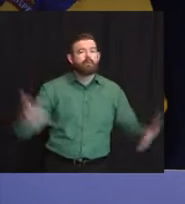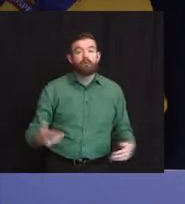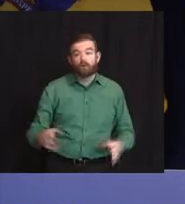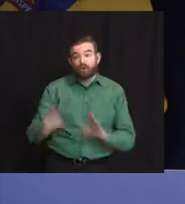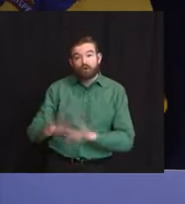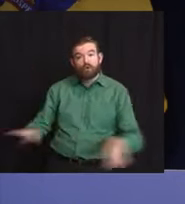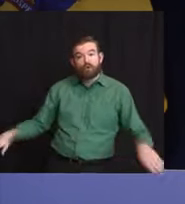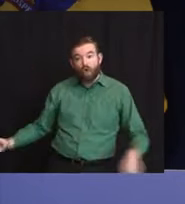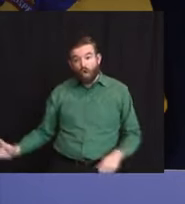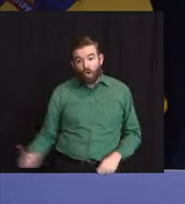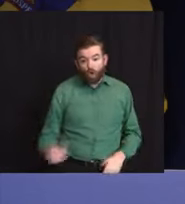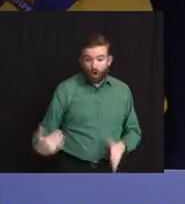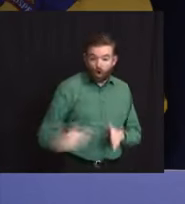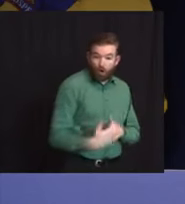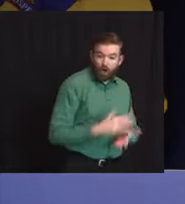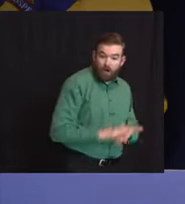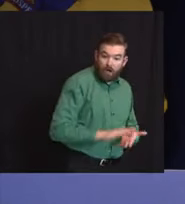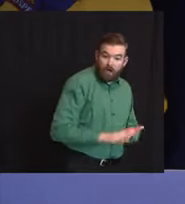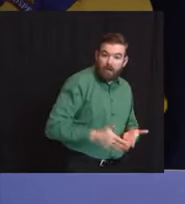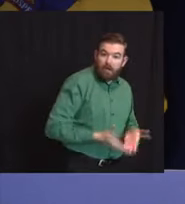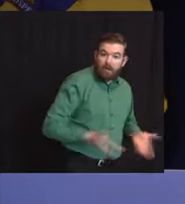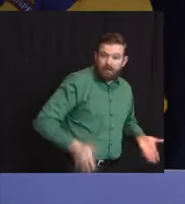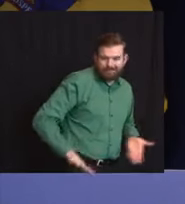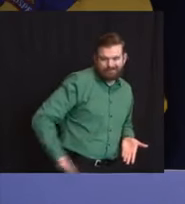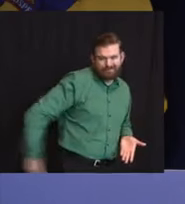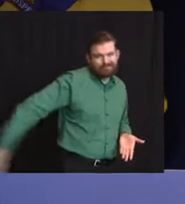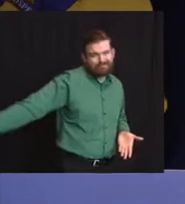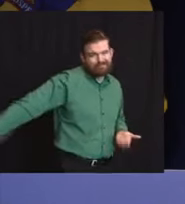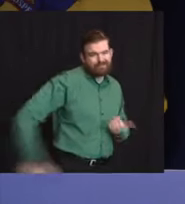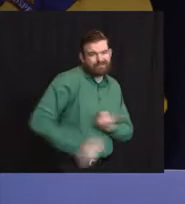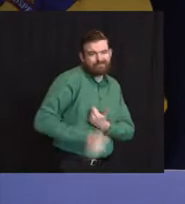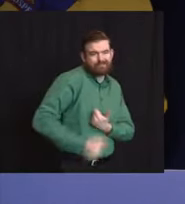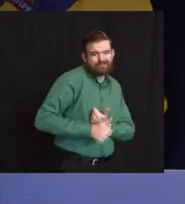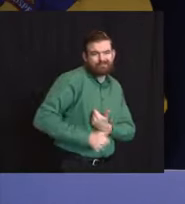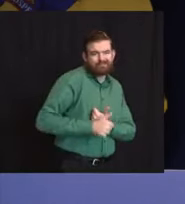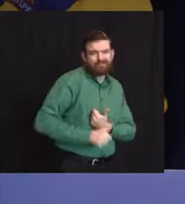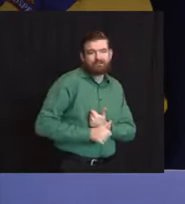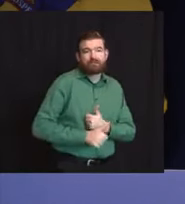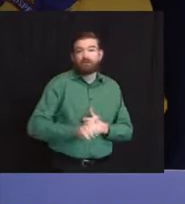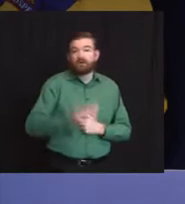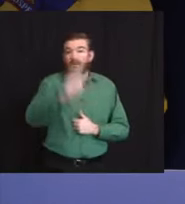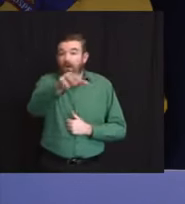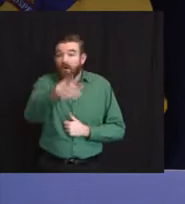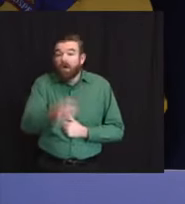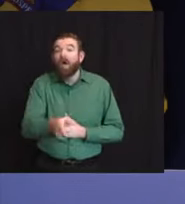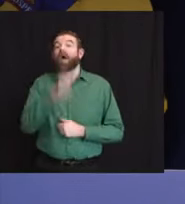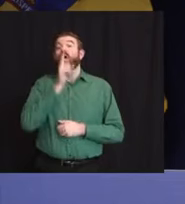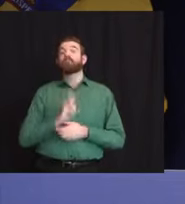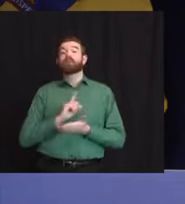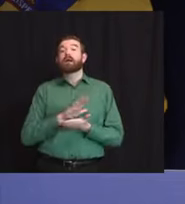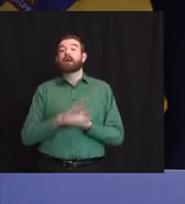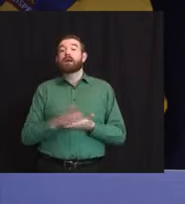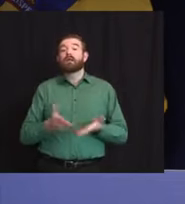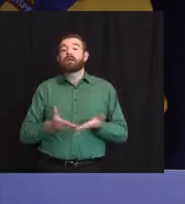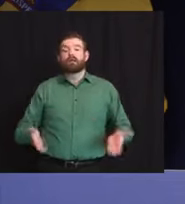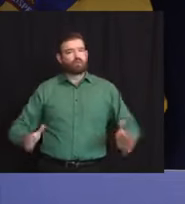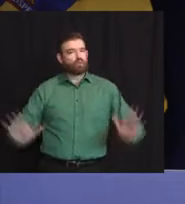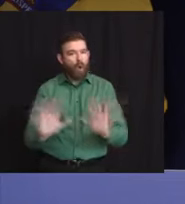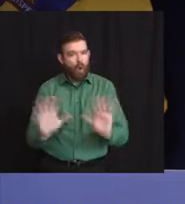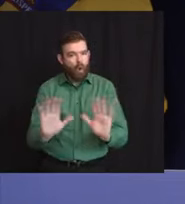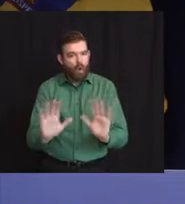injected. When they're swallowed, many household products cause severe gastrointestinal symptoms. You may be